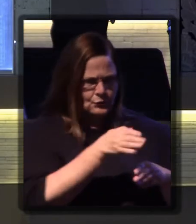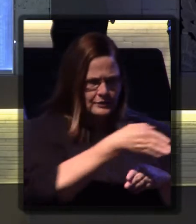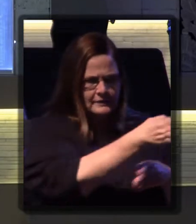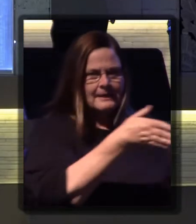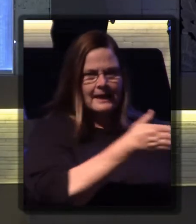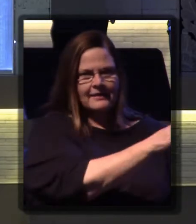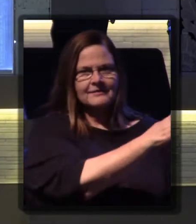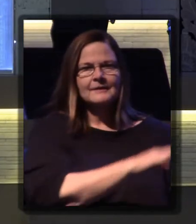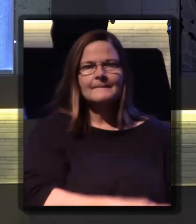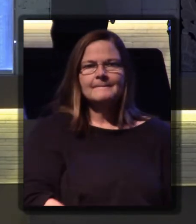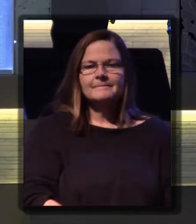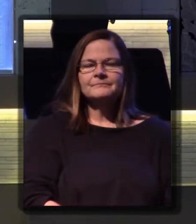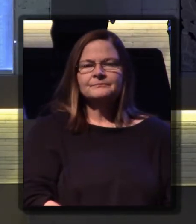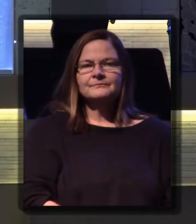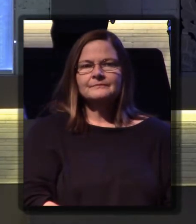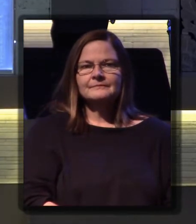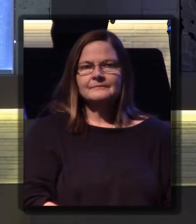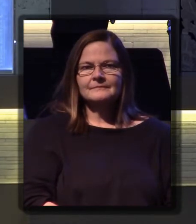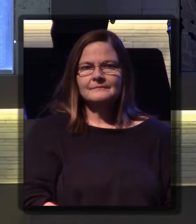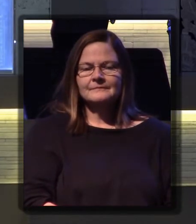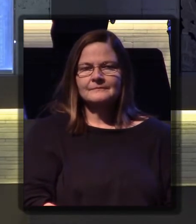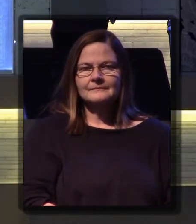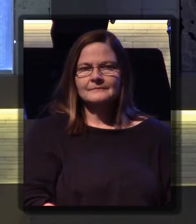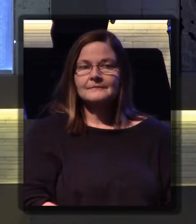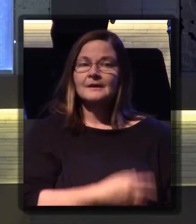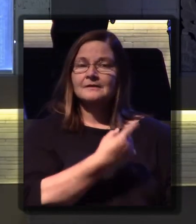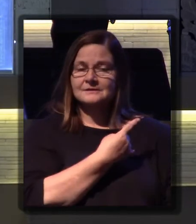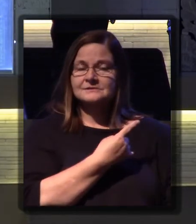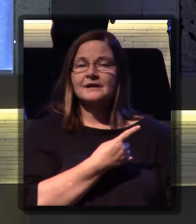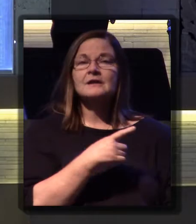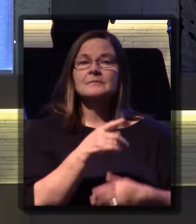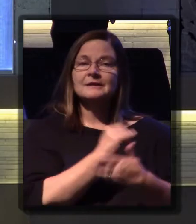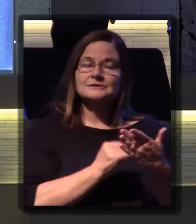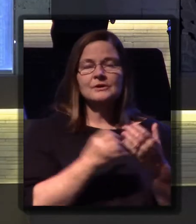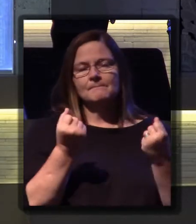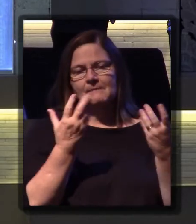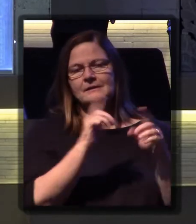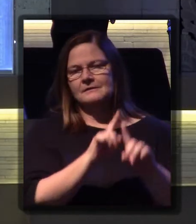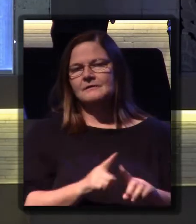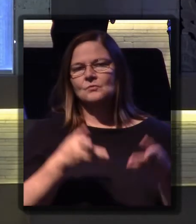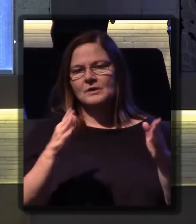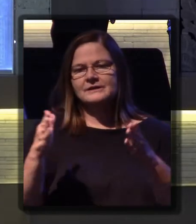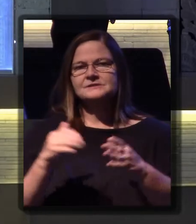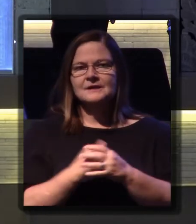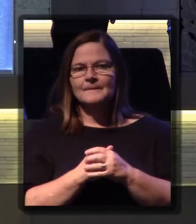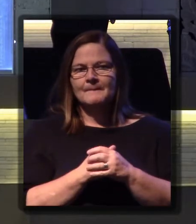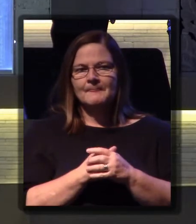death. You're either on the straight path or you're on the crooked path. And this